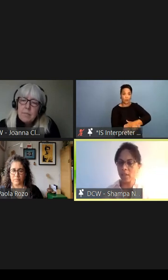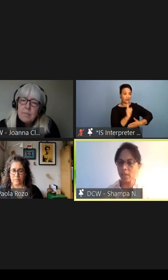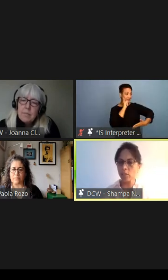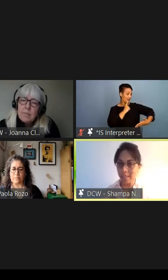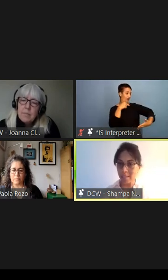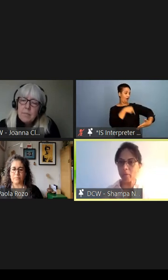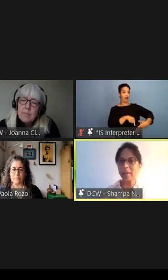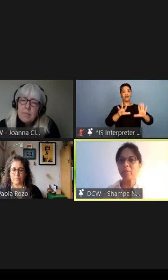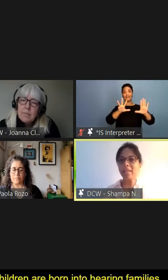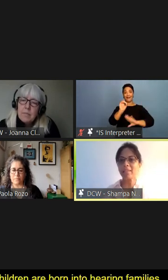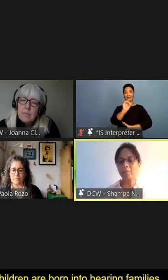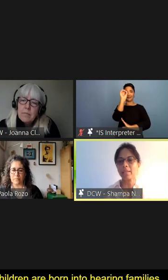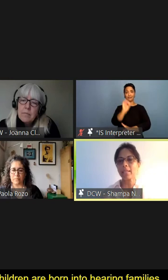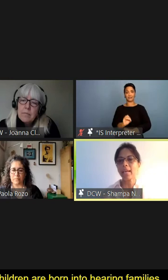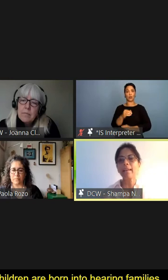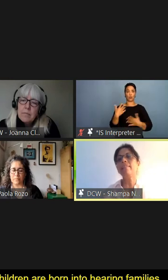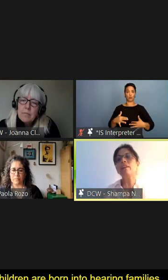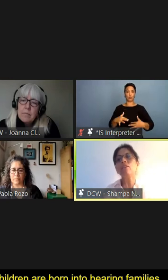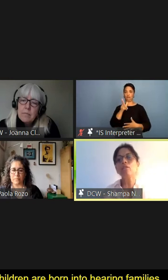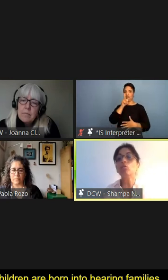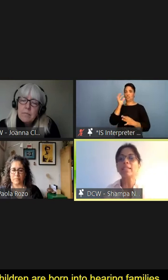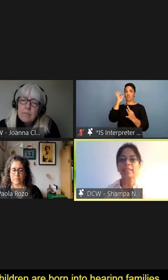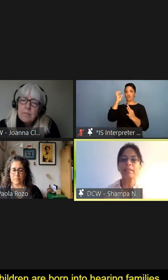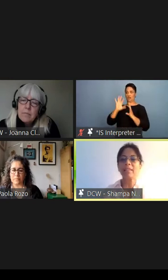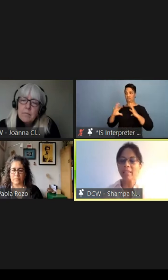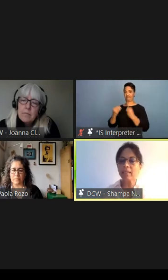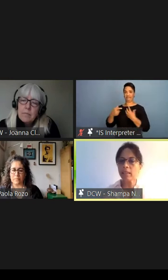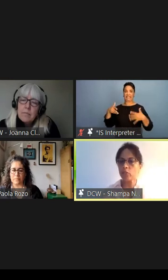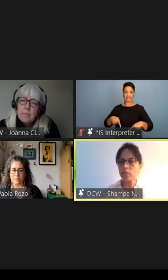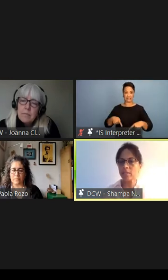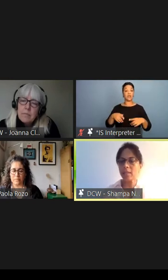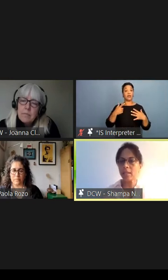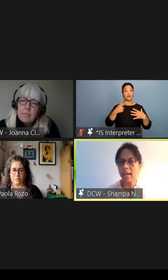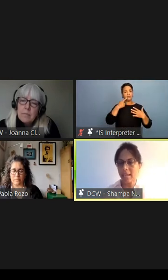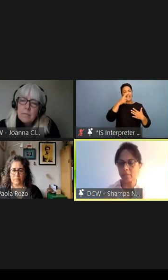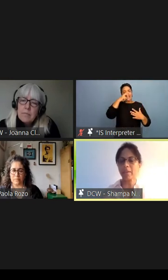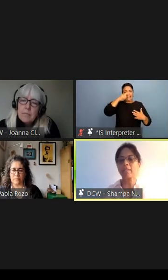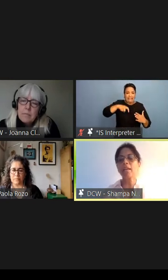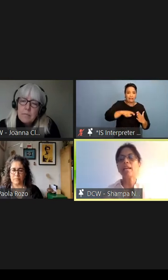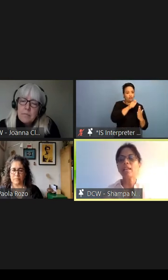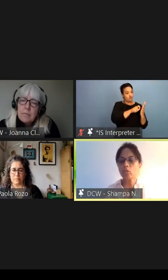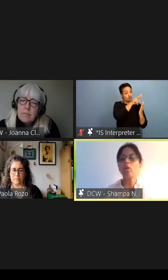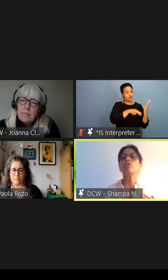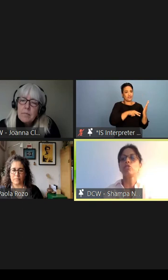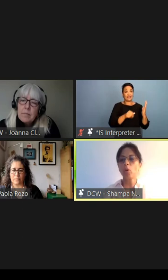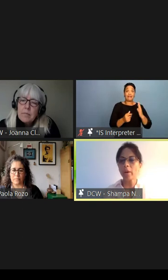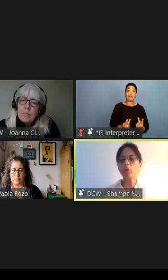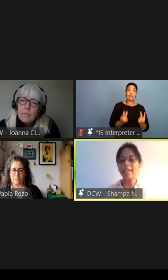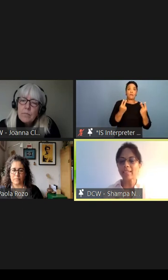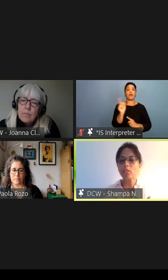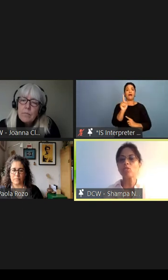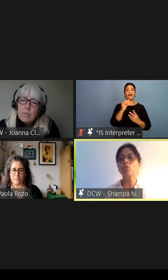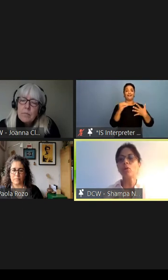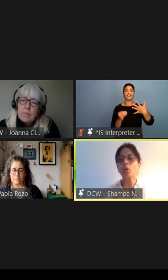communication skills. So that's the primary aspect. And there you don't necessarily need the literacy aspect. It's sure when you